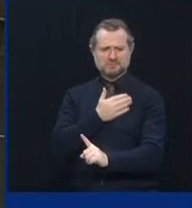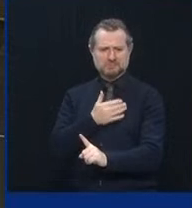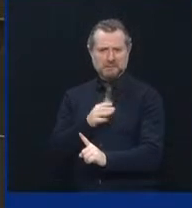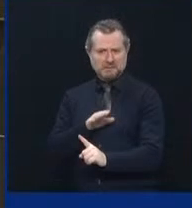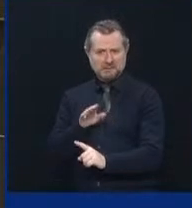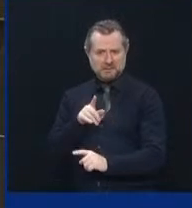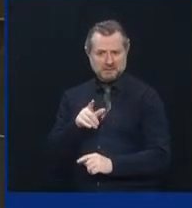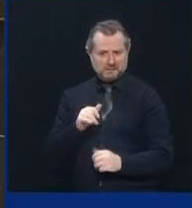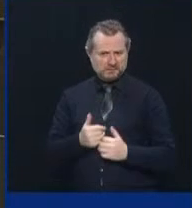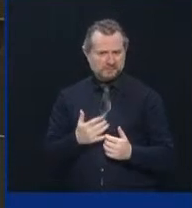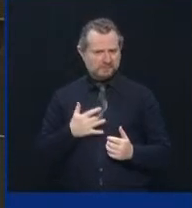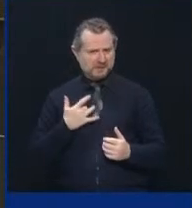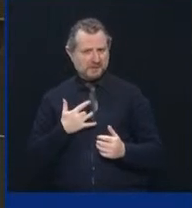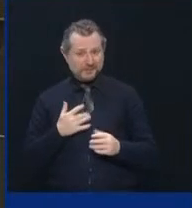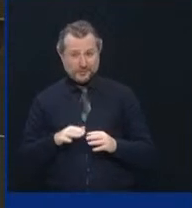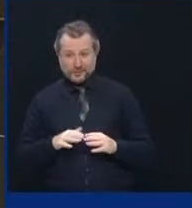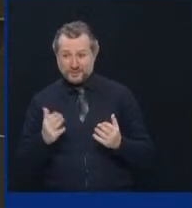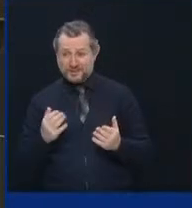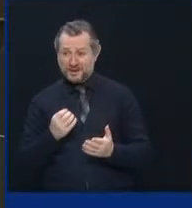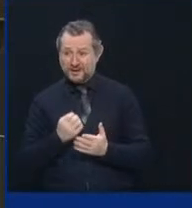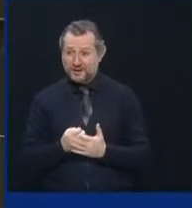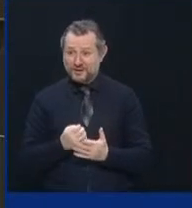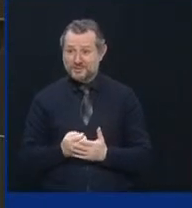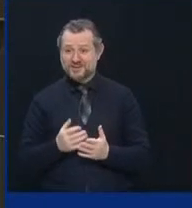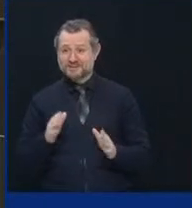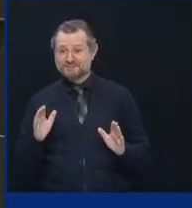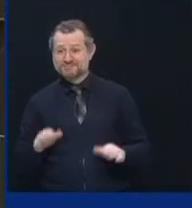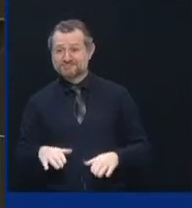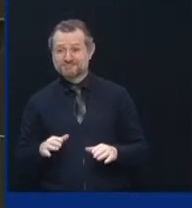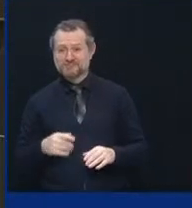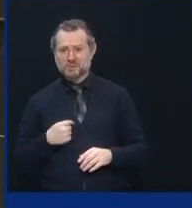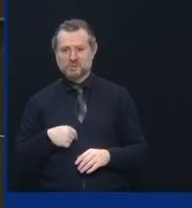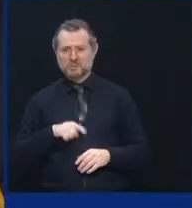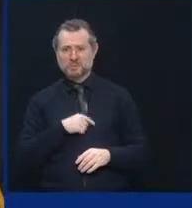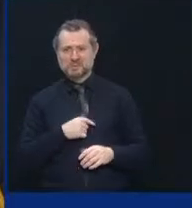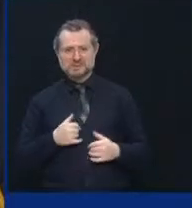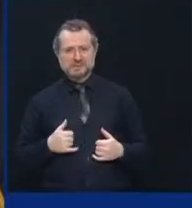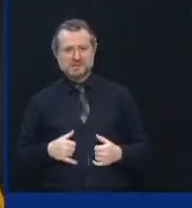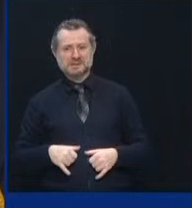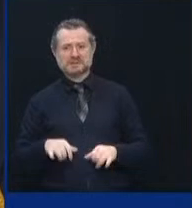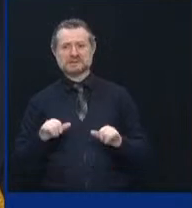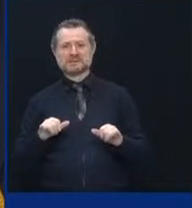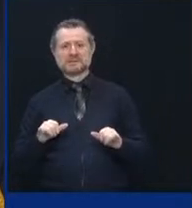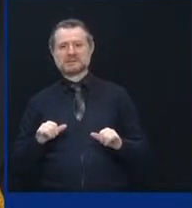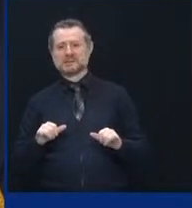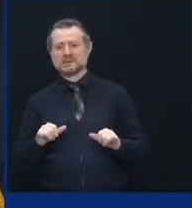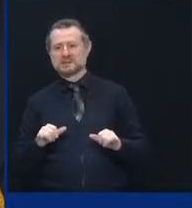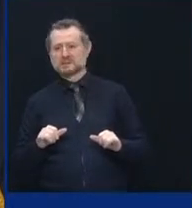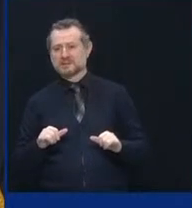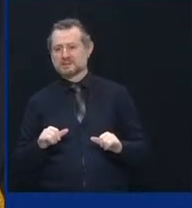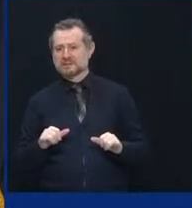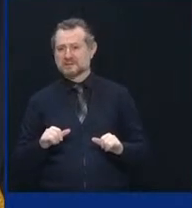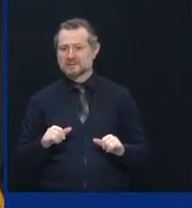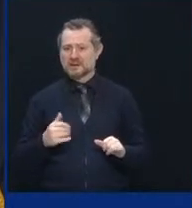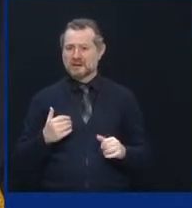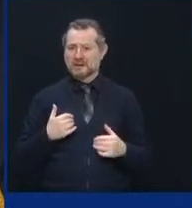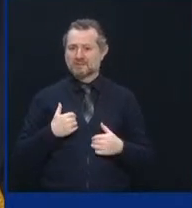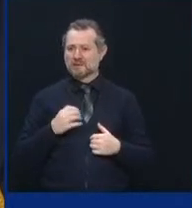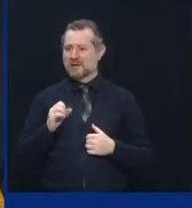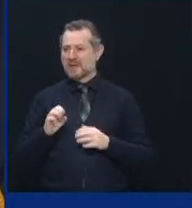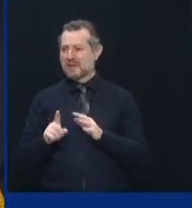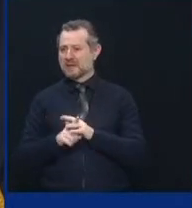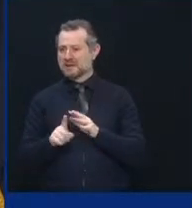economy with these still existing risks? Yeah, Luis, this is the balance. First,